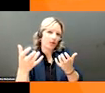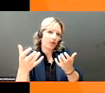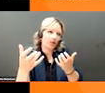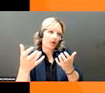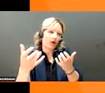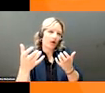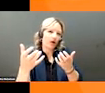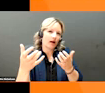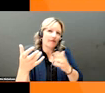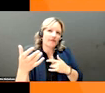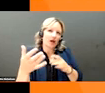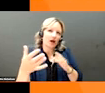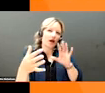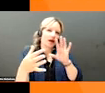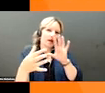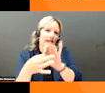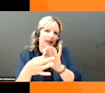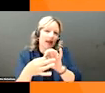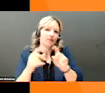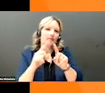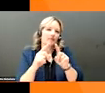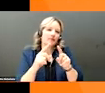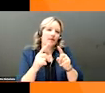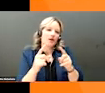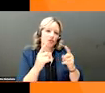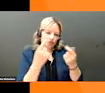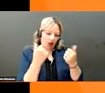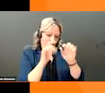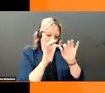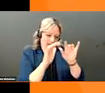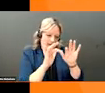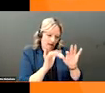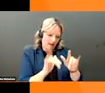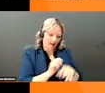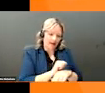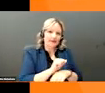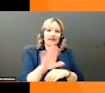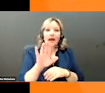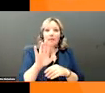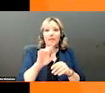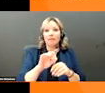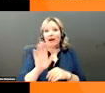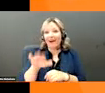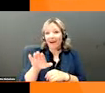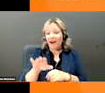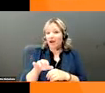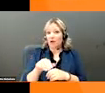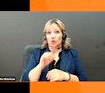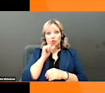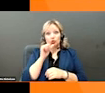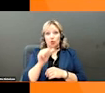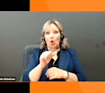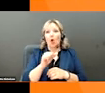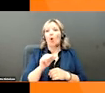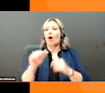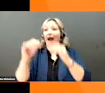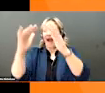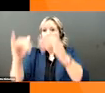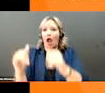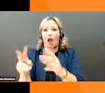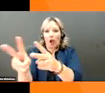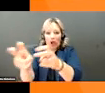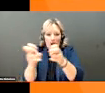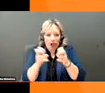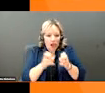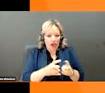you without mimicking them. Okay, so you don't want to throw their words back so much that you're just throwing their words back, but you want them